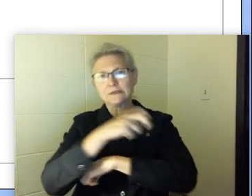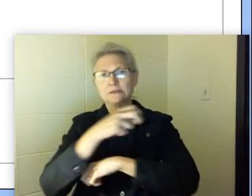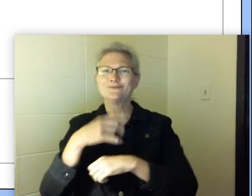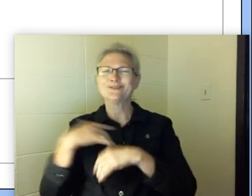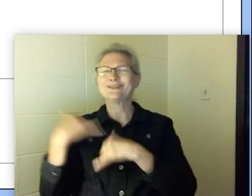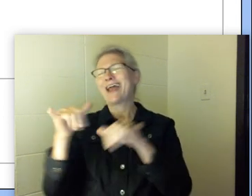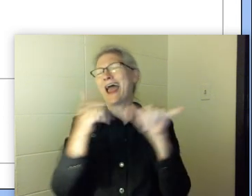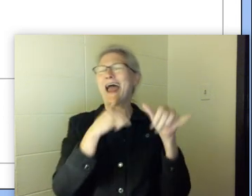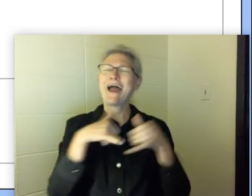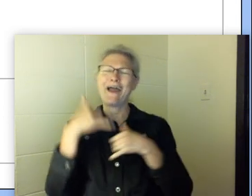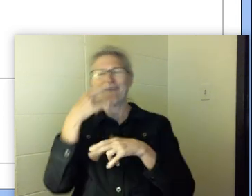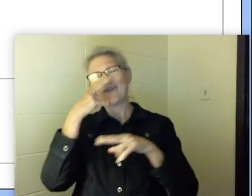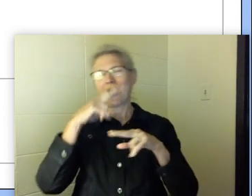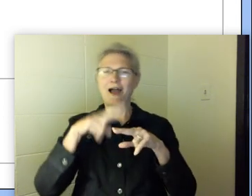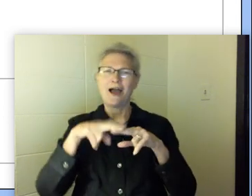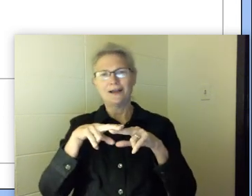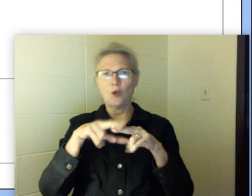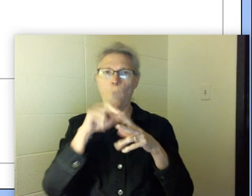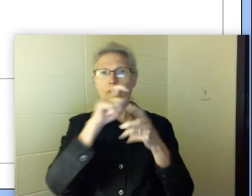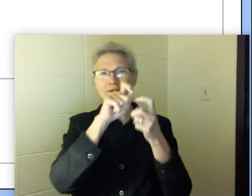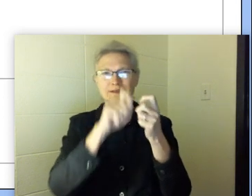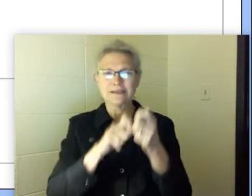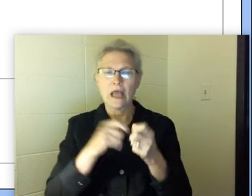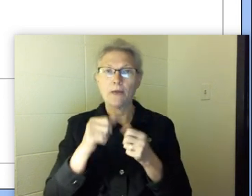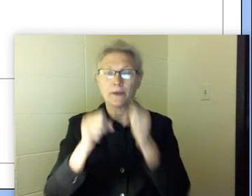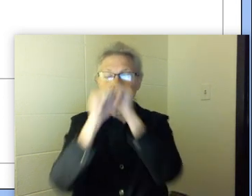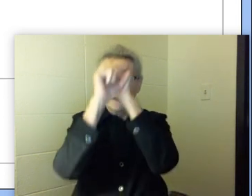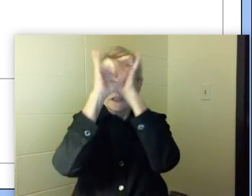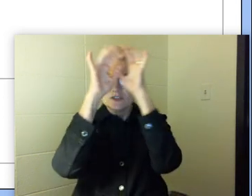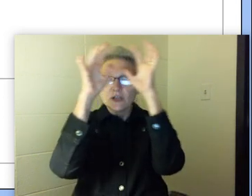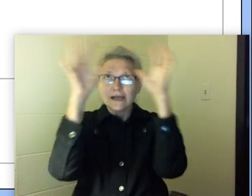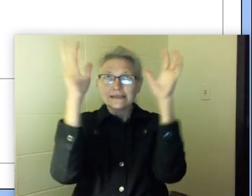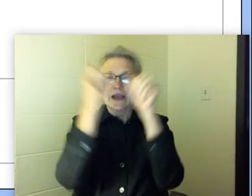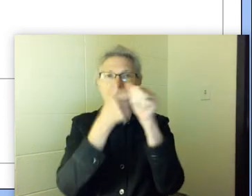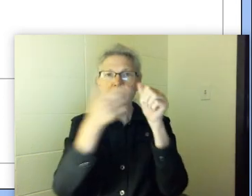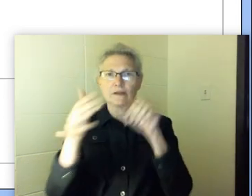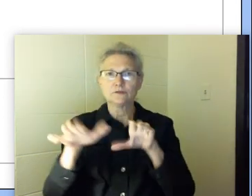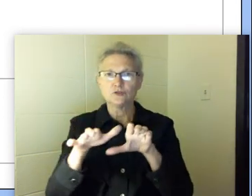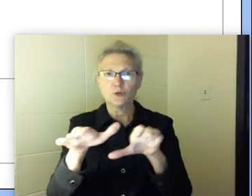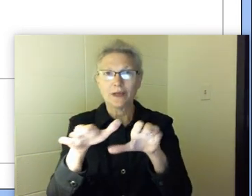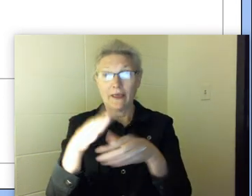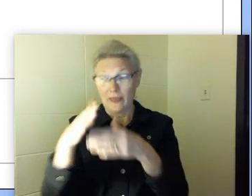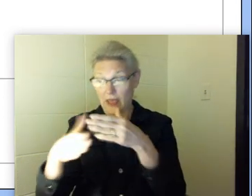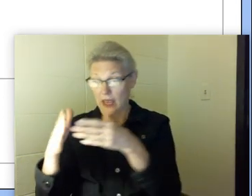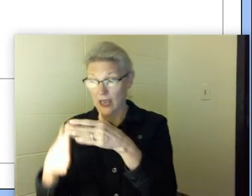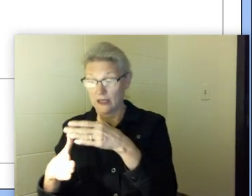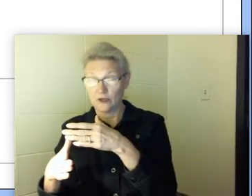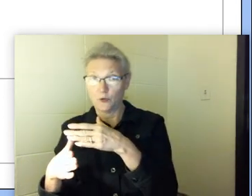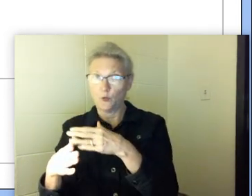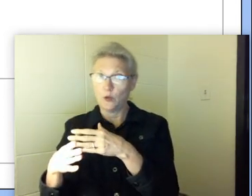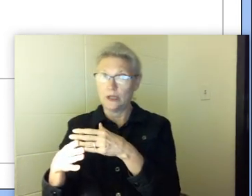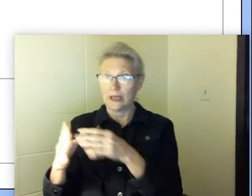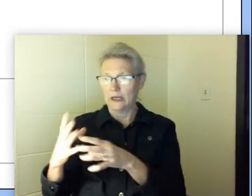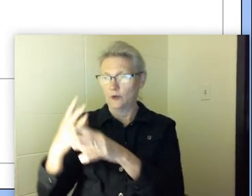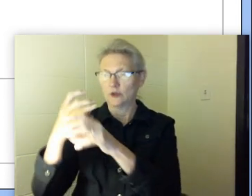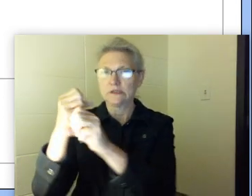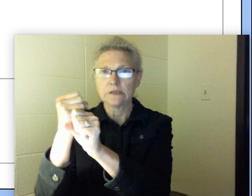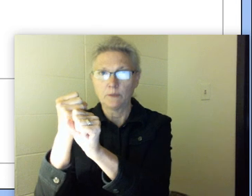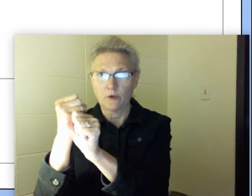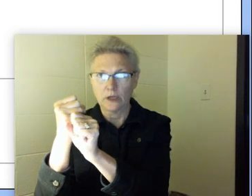fun, and all those details just helped me visualize, everything that he was doing. And in the end, we kind of wrapped it up